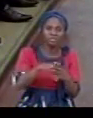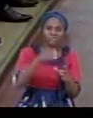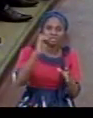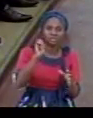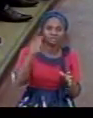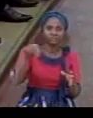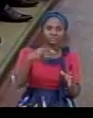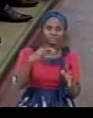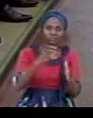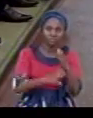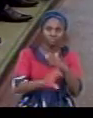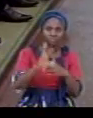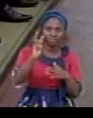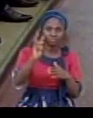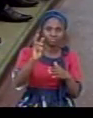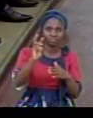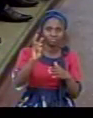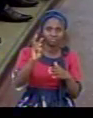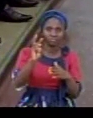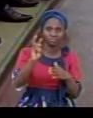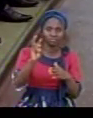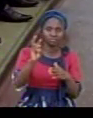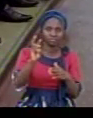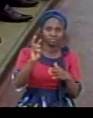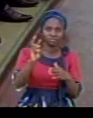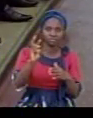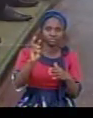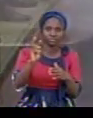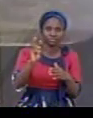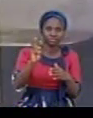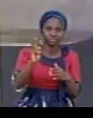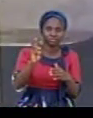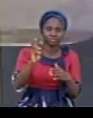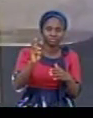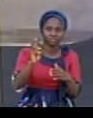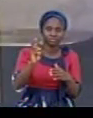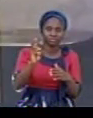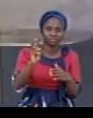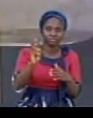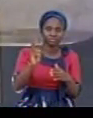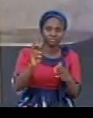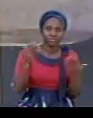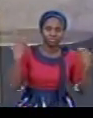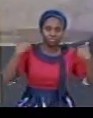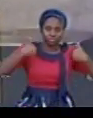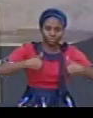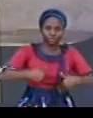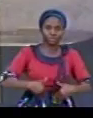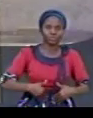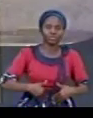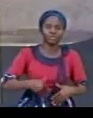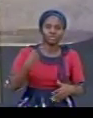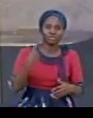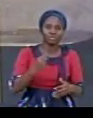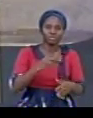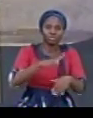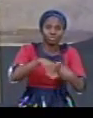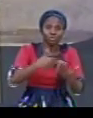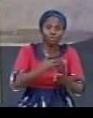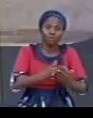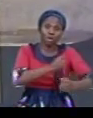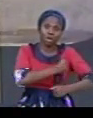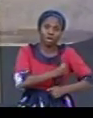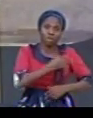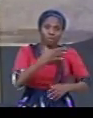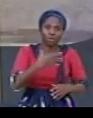6. And I'm reading here from verse 11. Put on the whole armor of